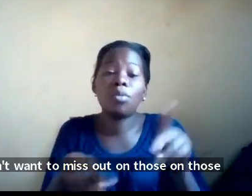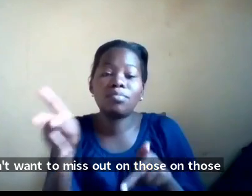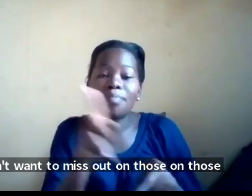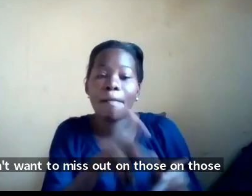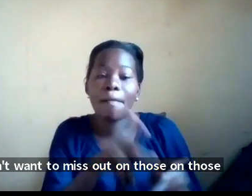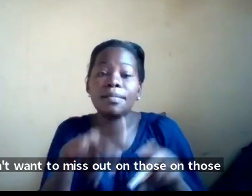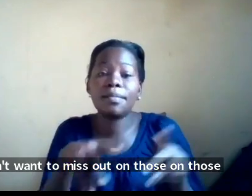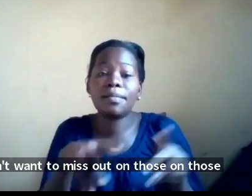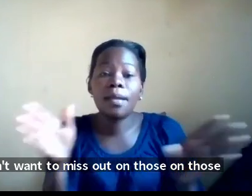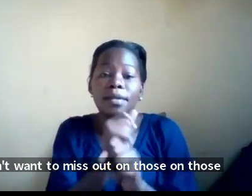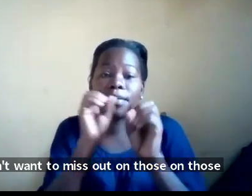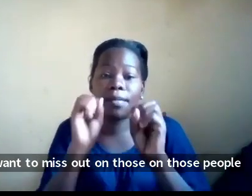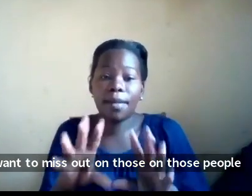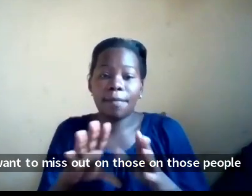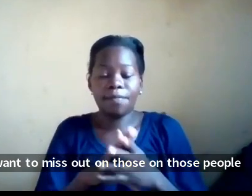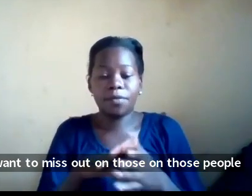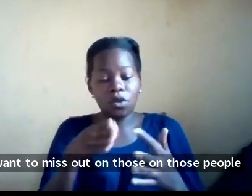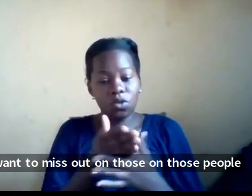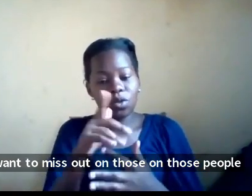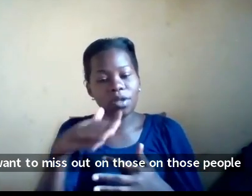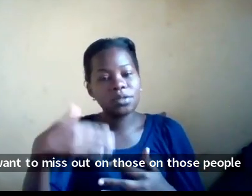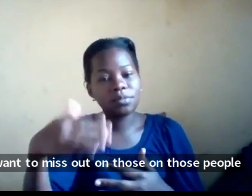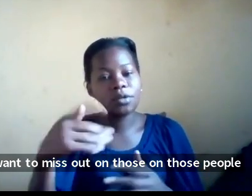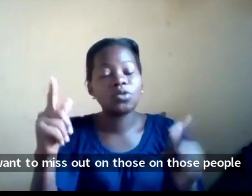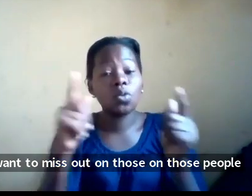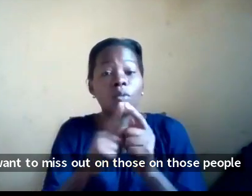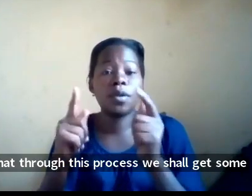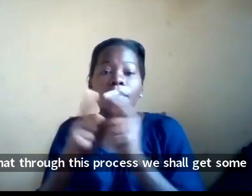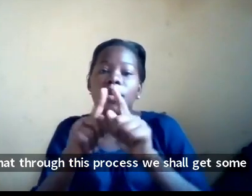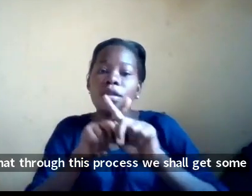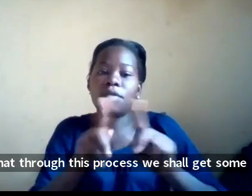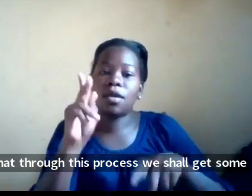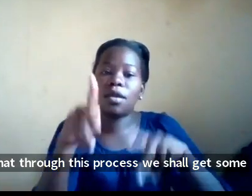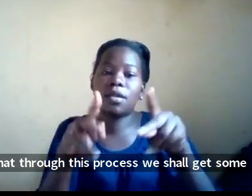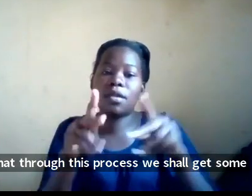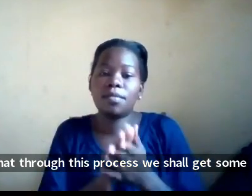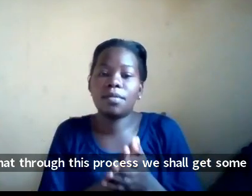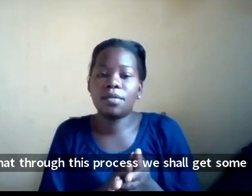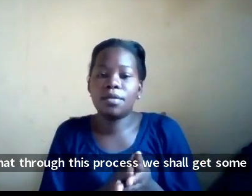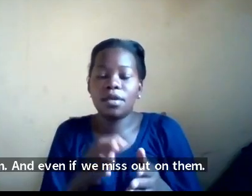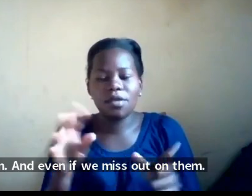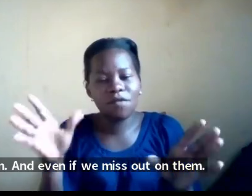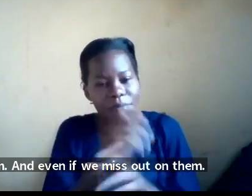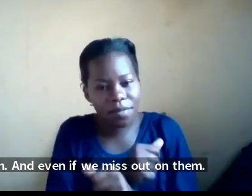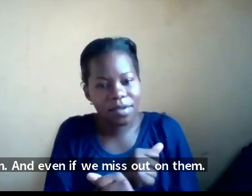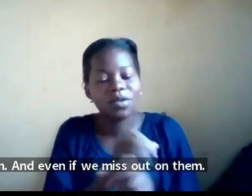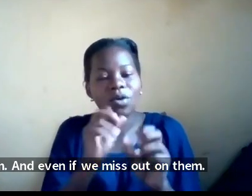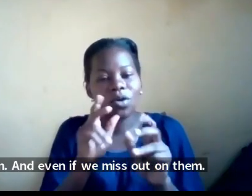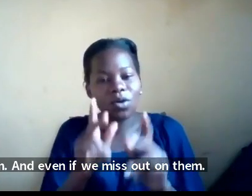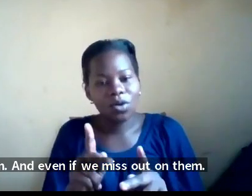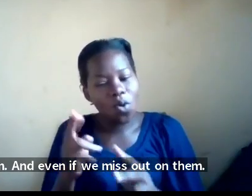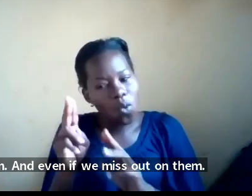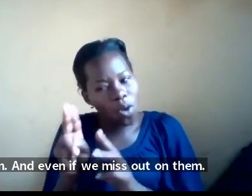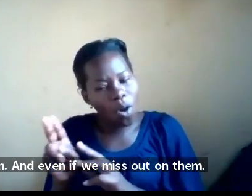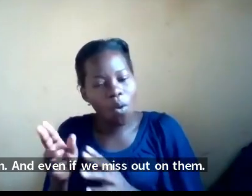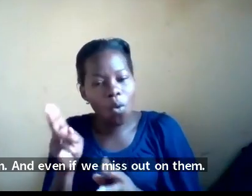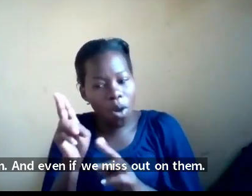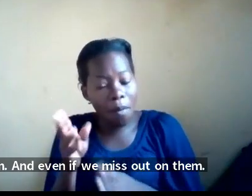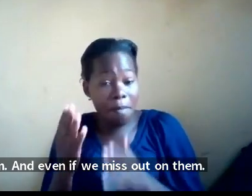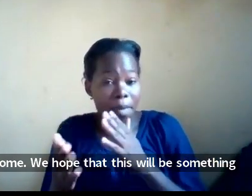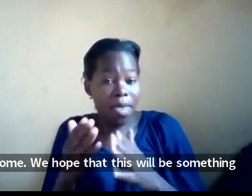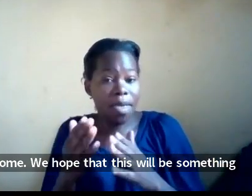we hope that through this process, we shall get some of them. And even if we miss out on them, this will be something, we hope that this is, will be something